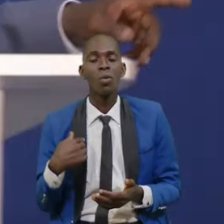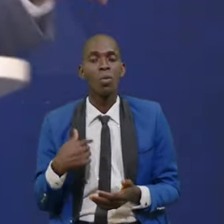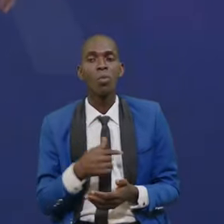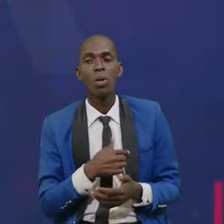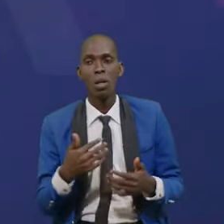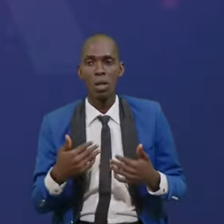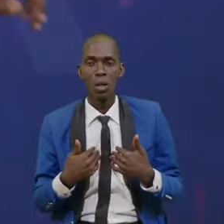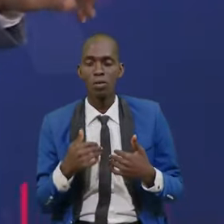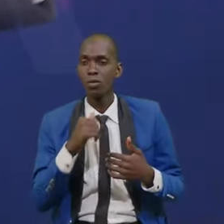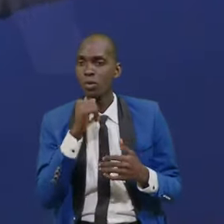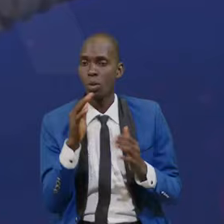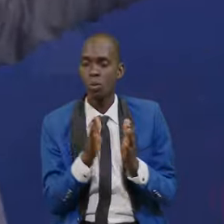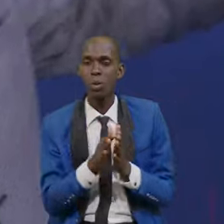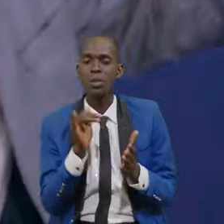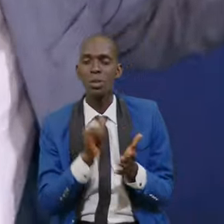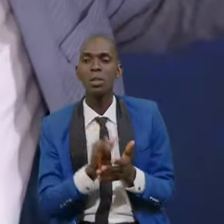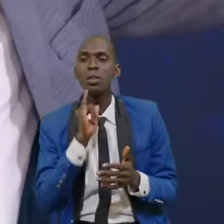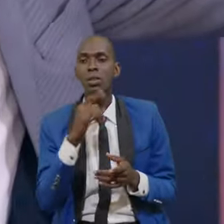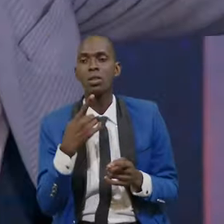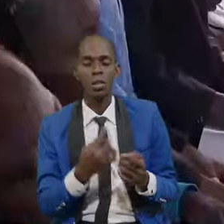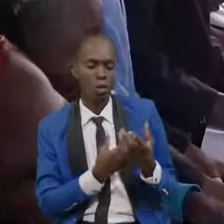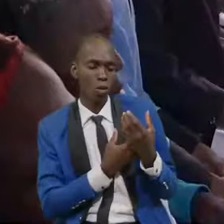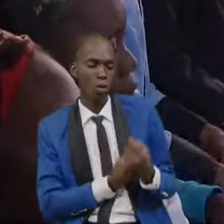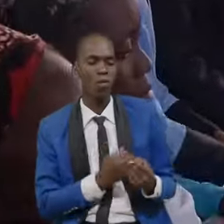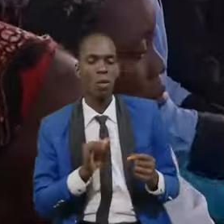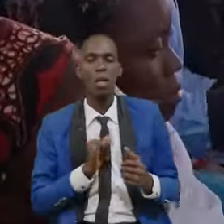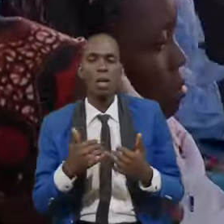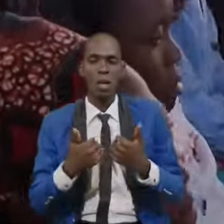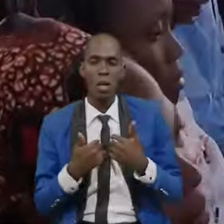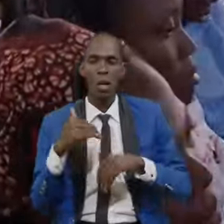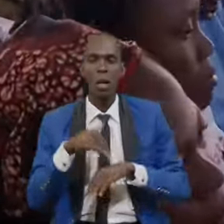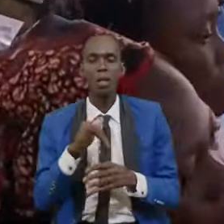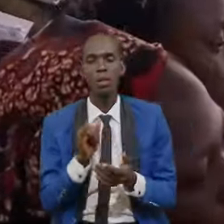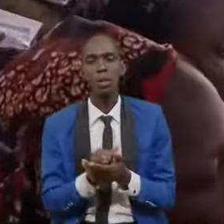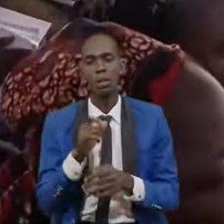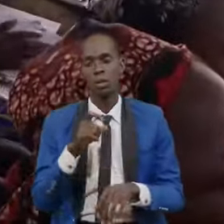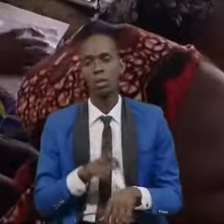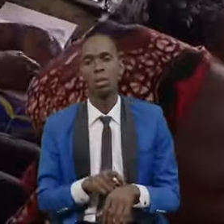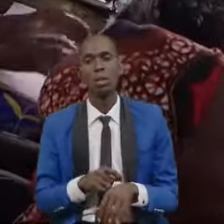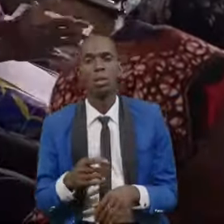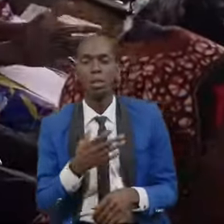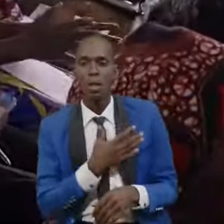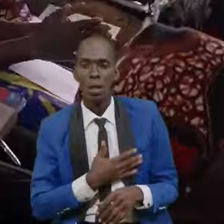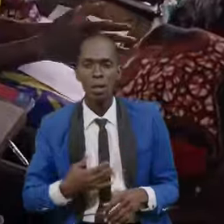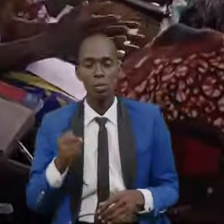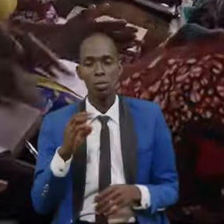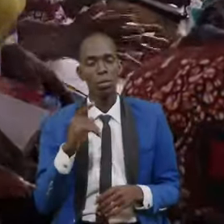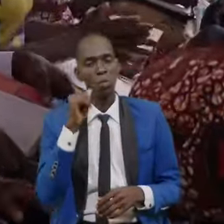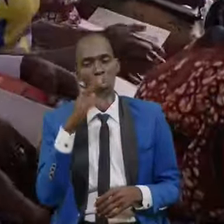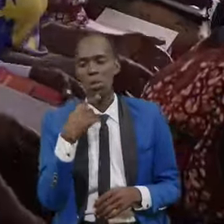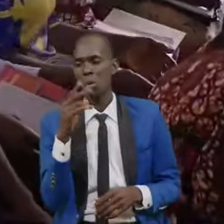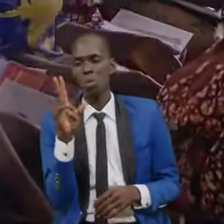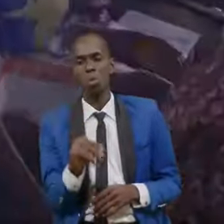the confidence I had at that time. And so the woman said, no,